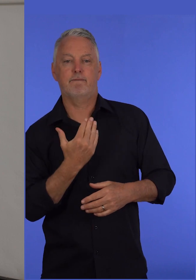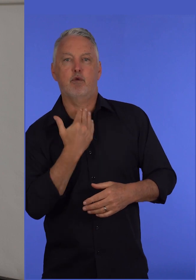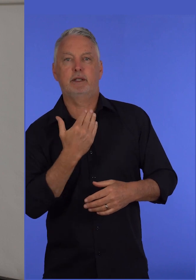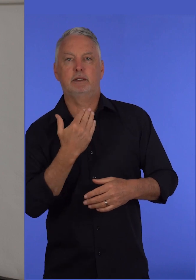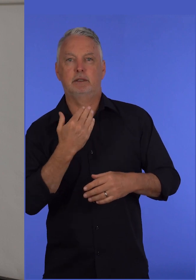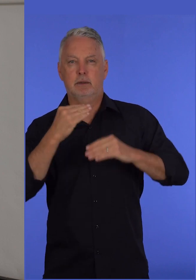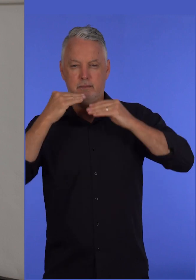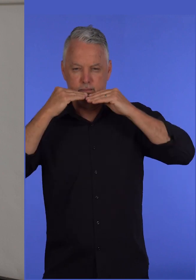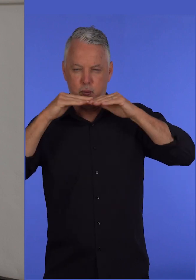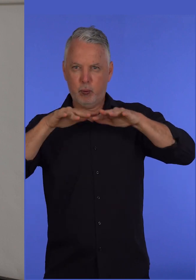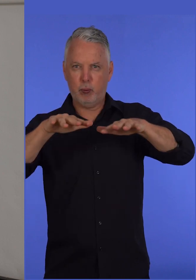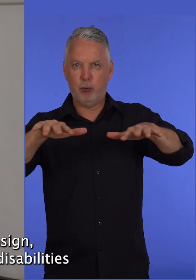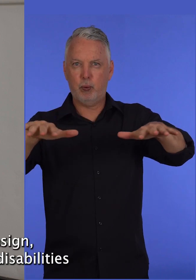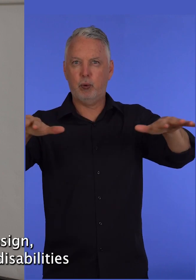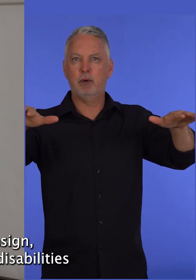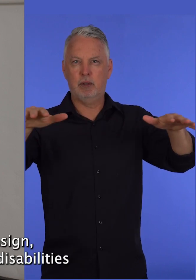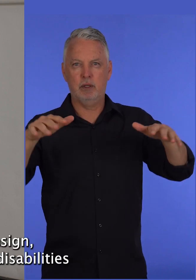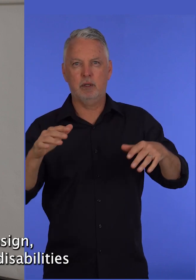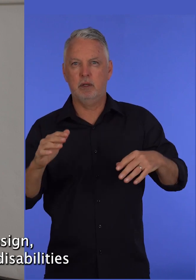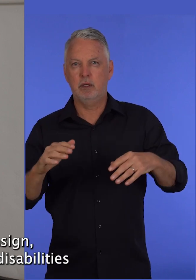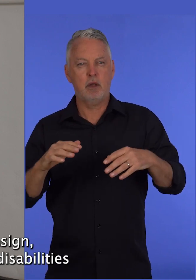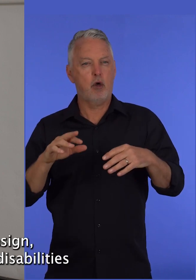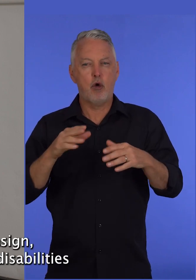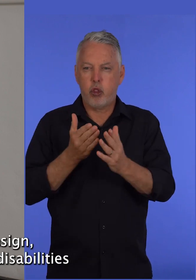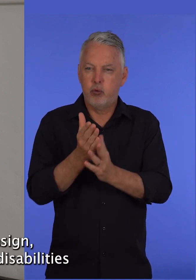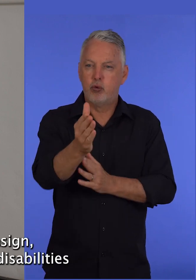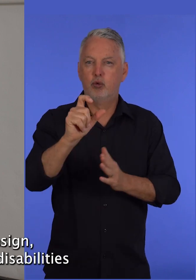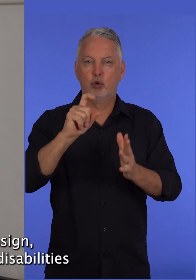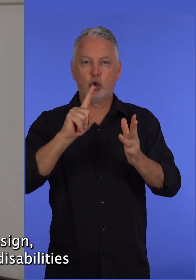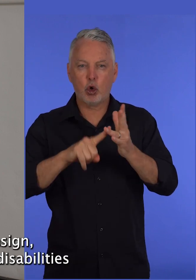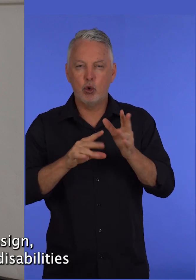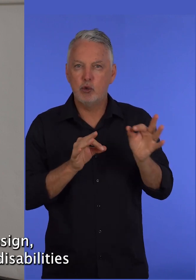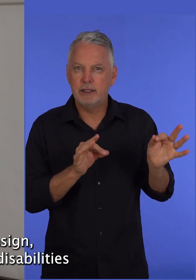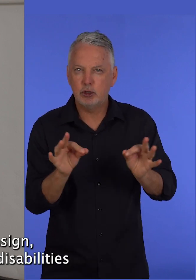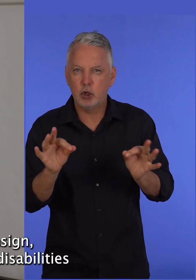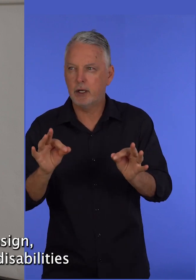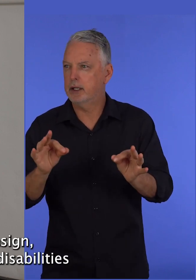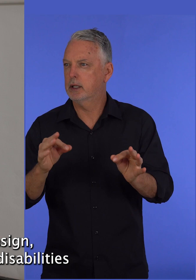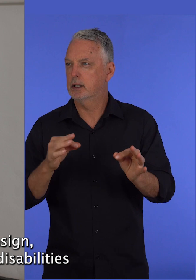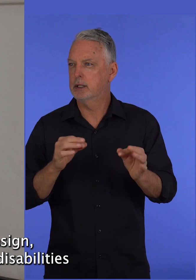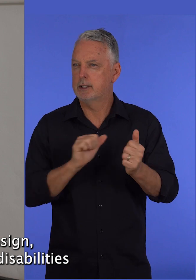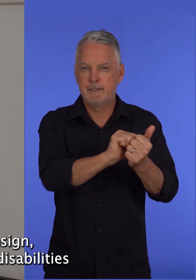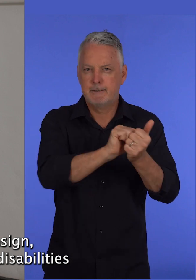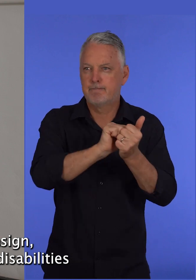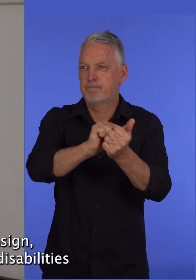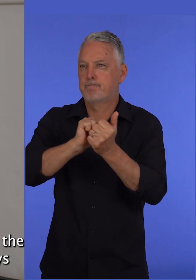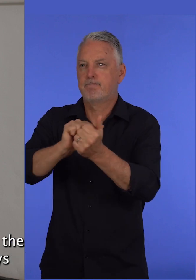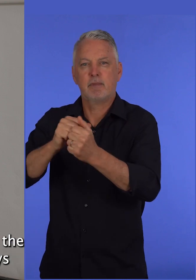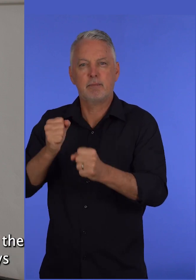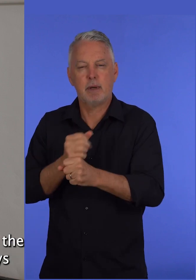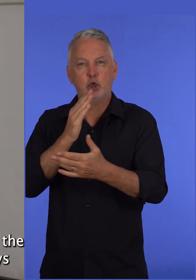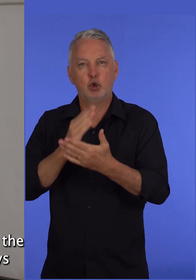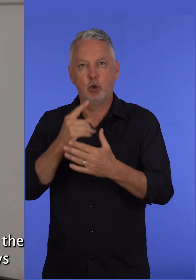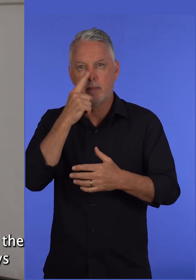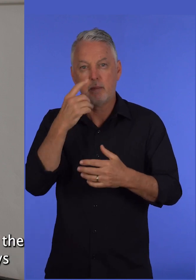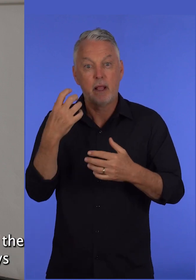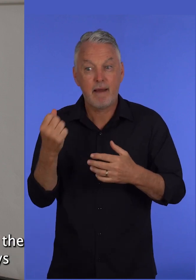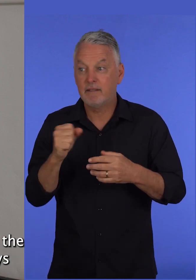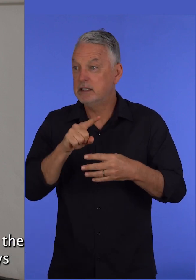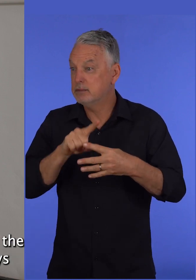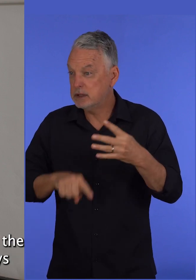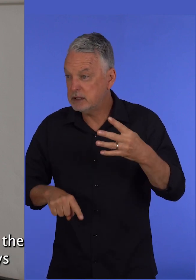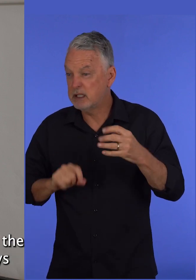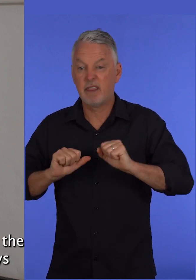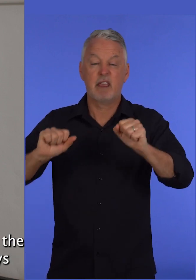layer of the organisation. That it is heard through co-design, through ensuring that people with disabilities and their families are a part